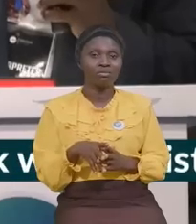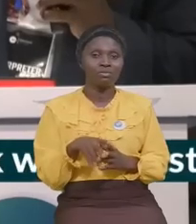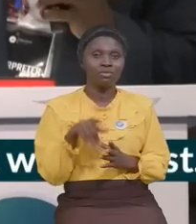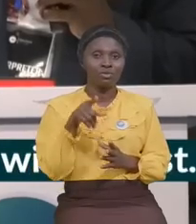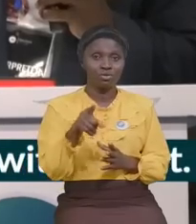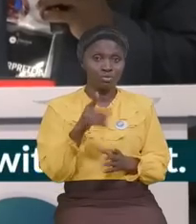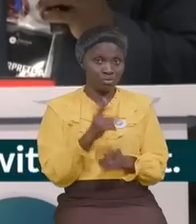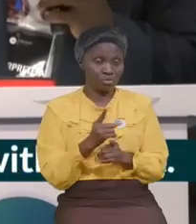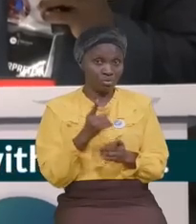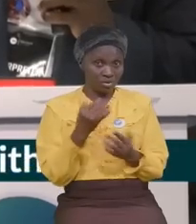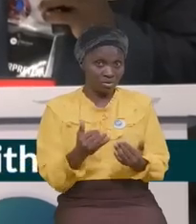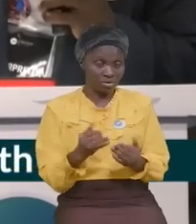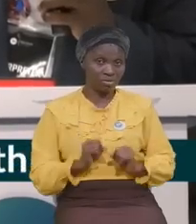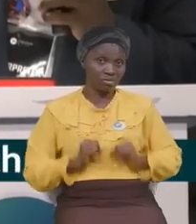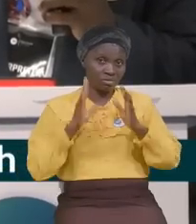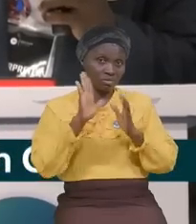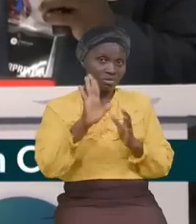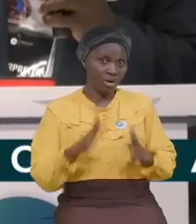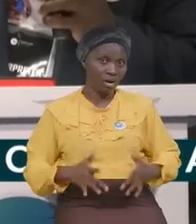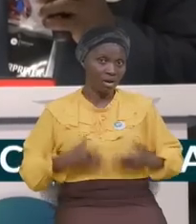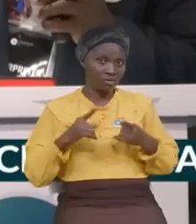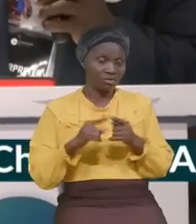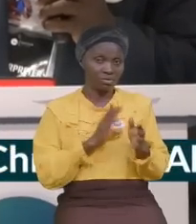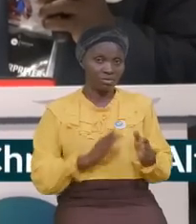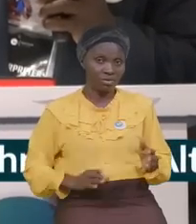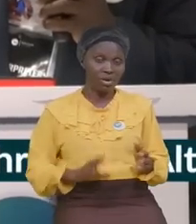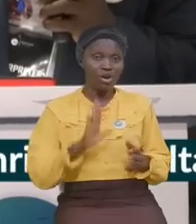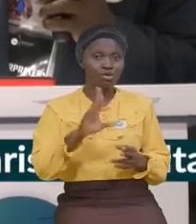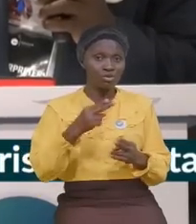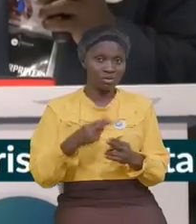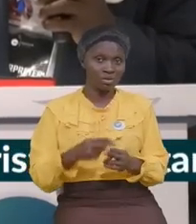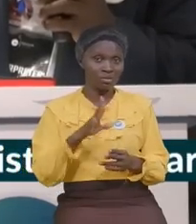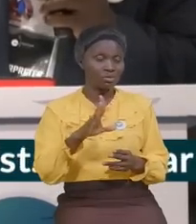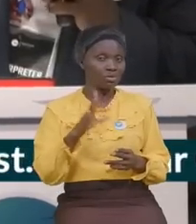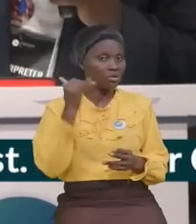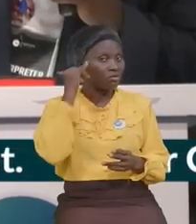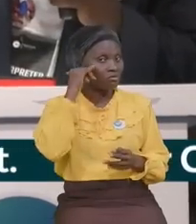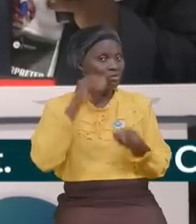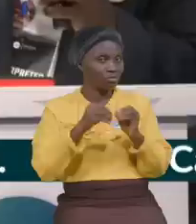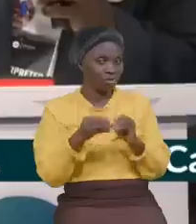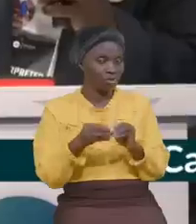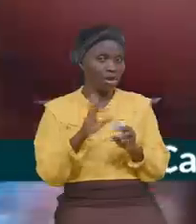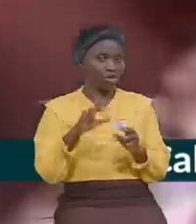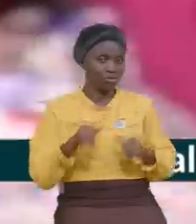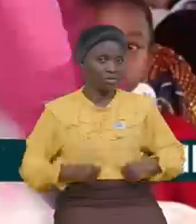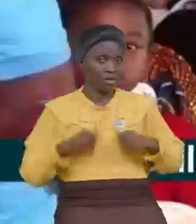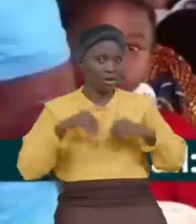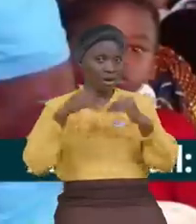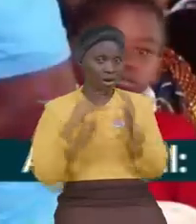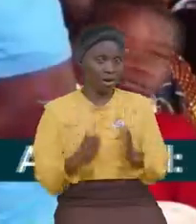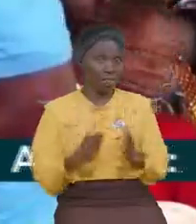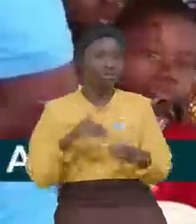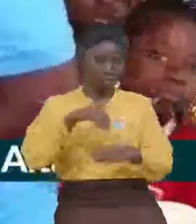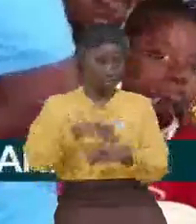to Christ, send your name, phone number, your location, address via SMS